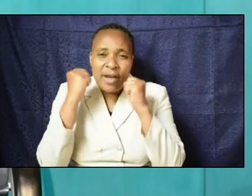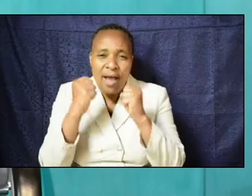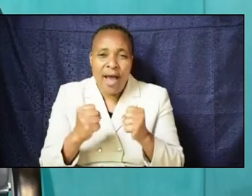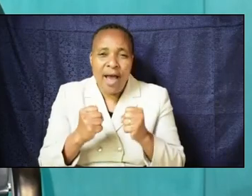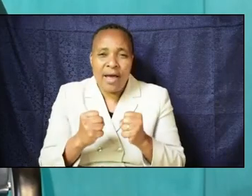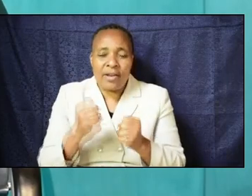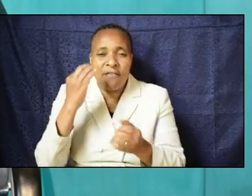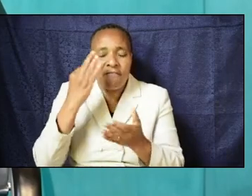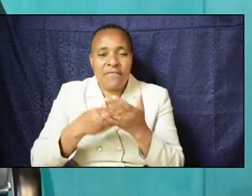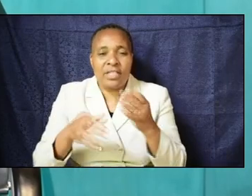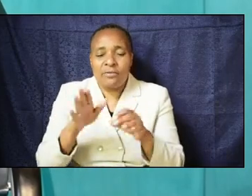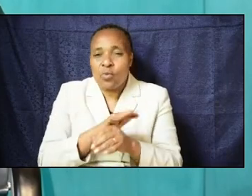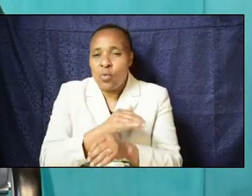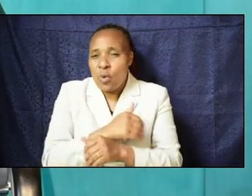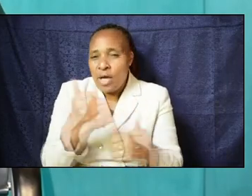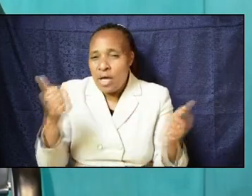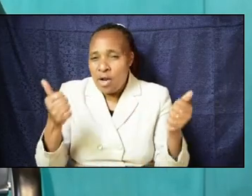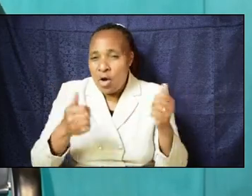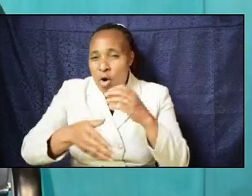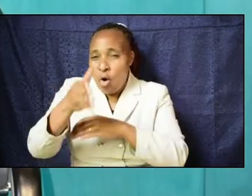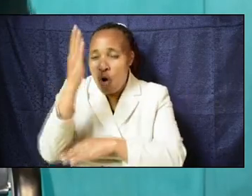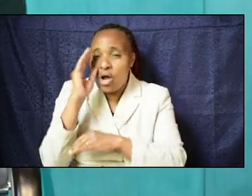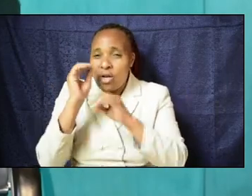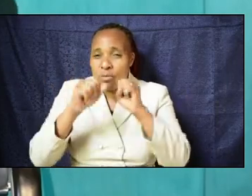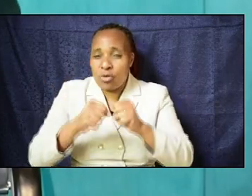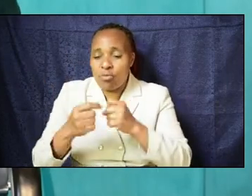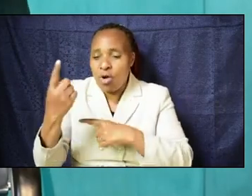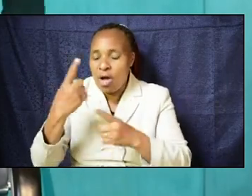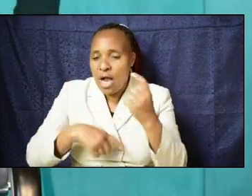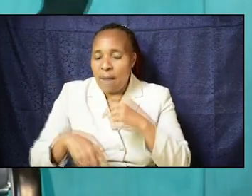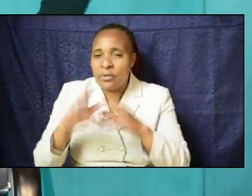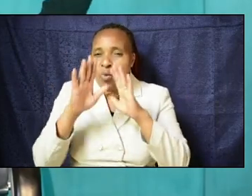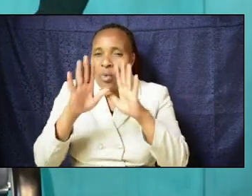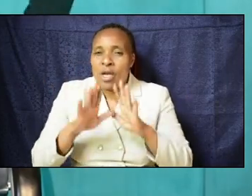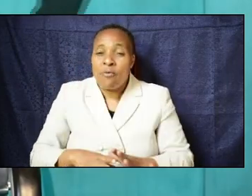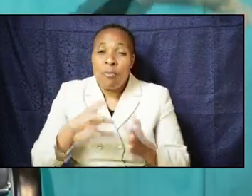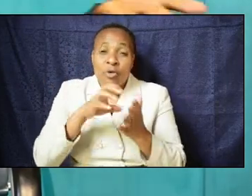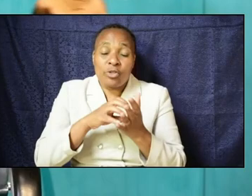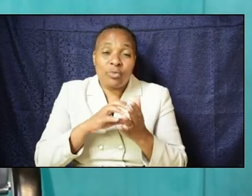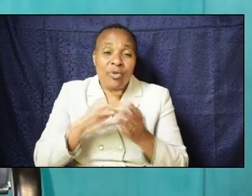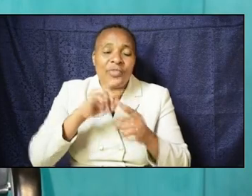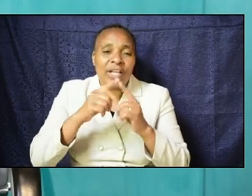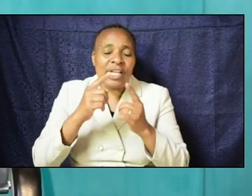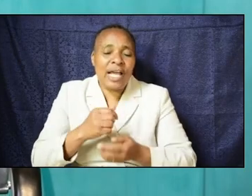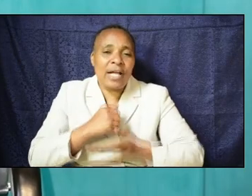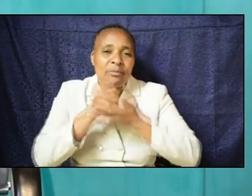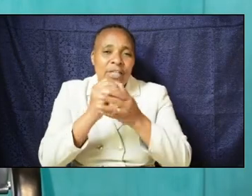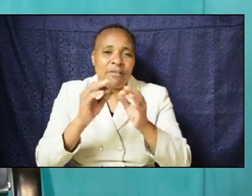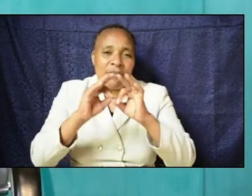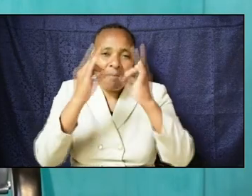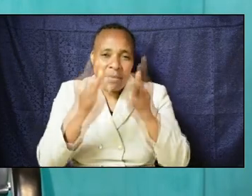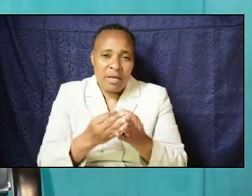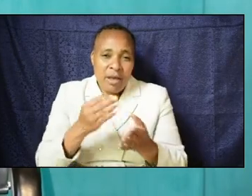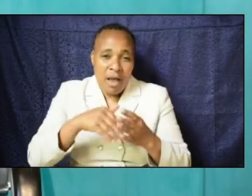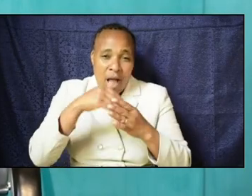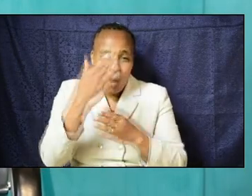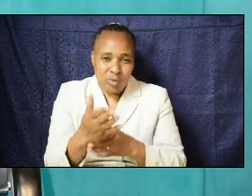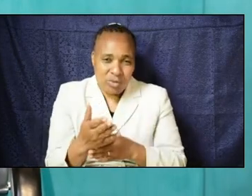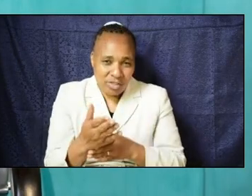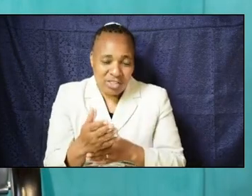faithful, of course, to God, he was able to come in this wonderful position and eventually helped his family out.